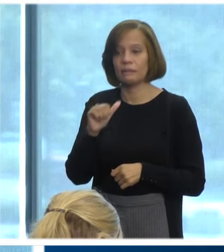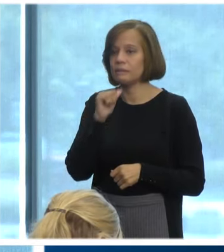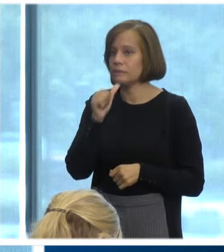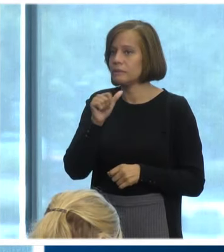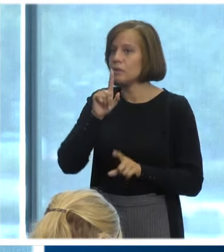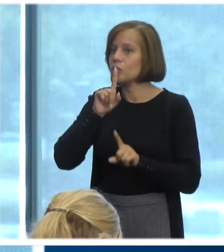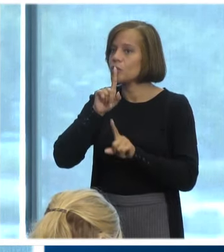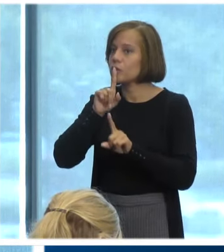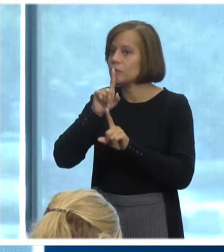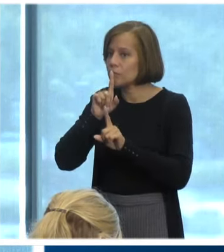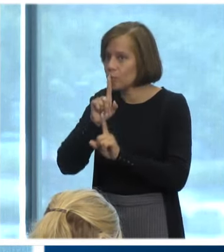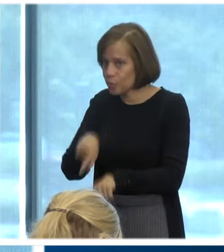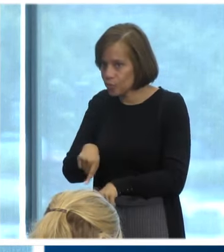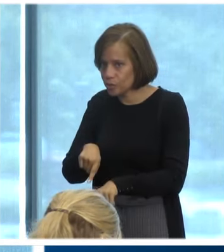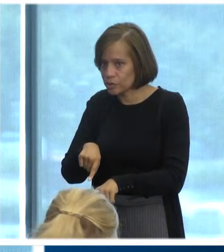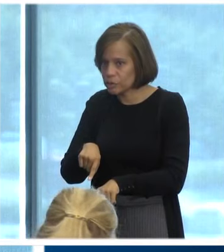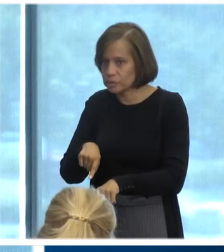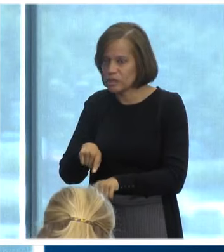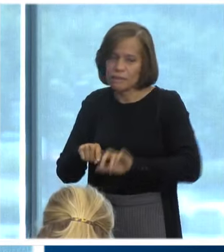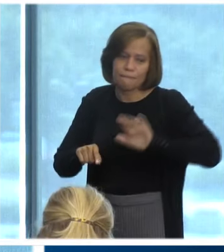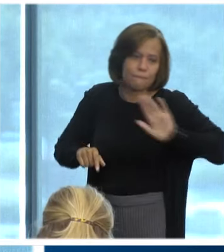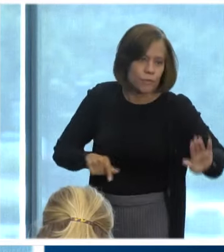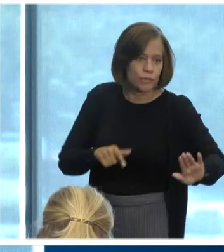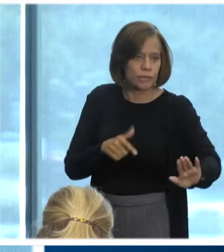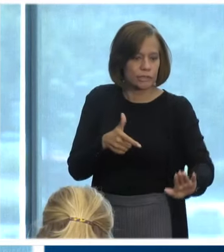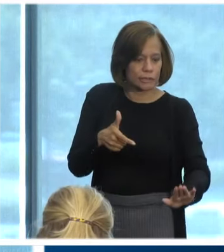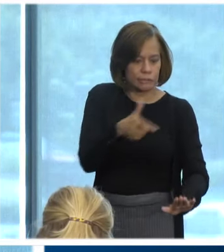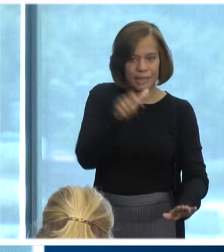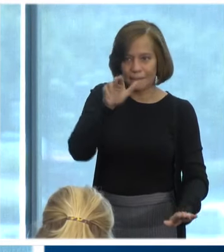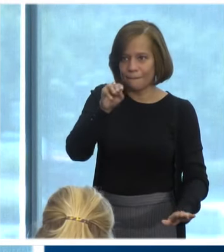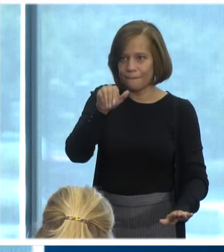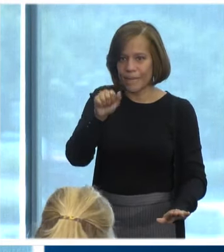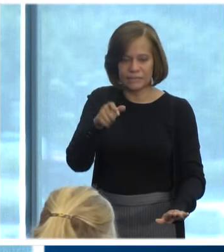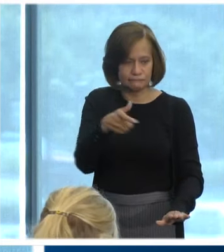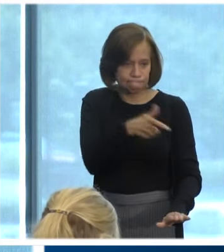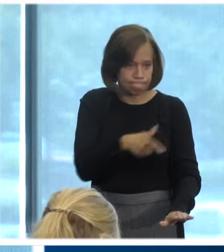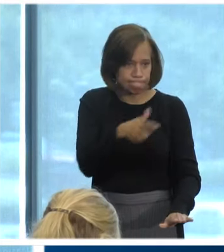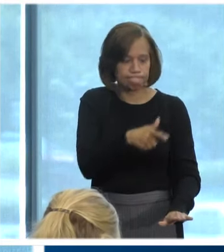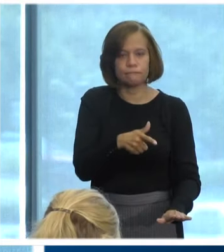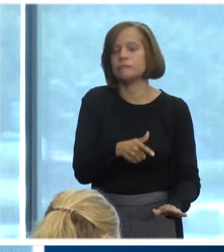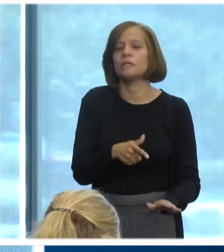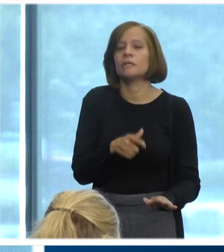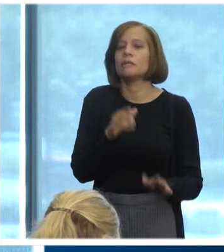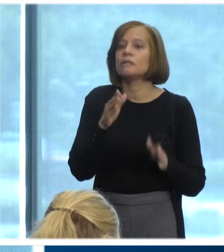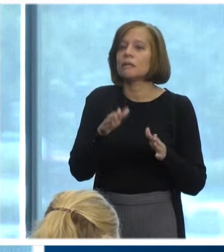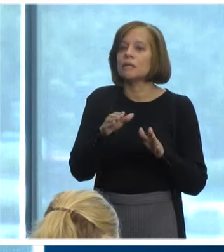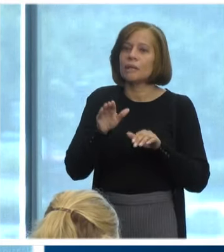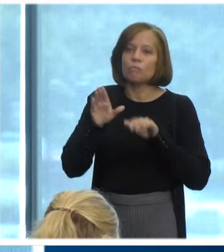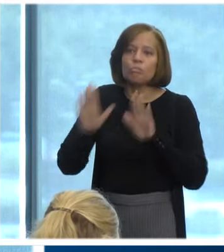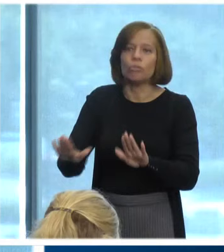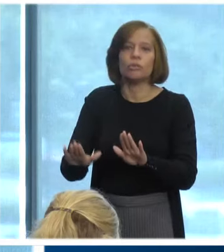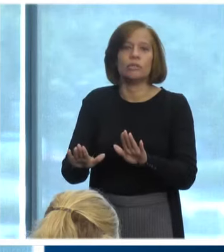a push and a mace. Apparently pushed a person, an individual, they fell to the